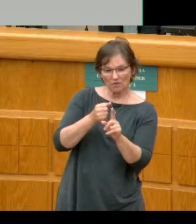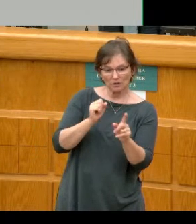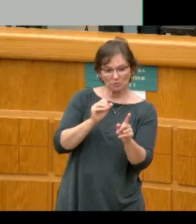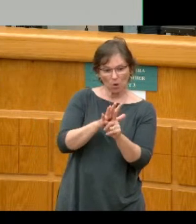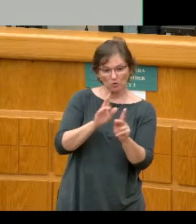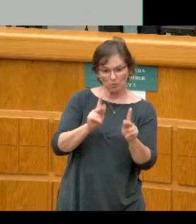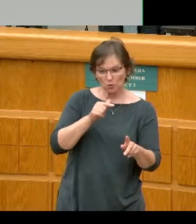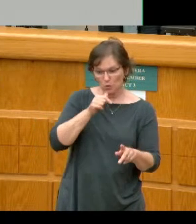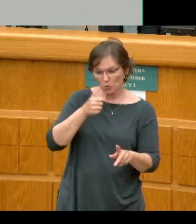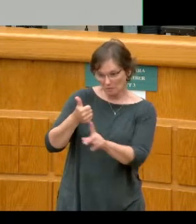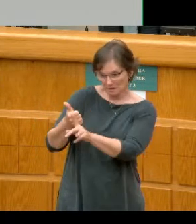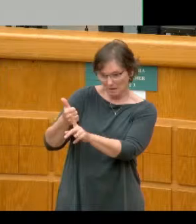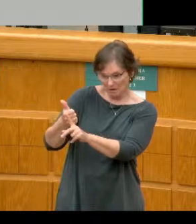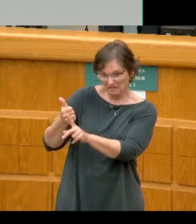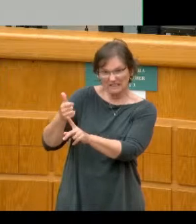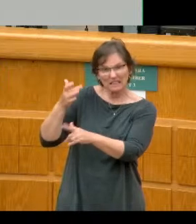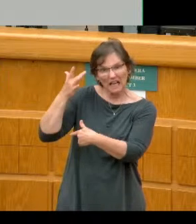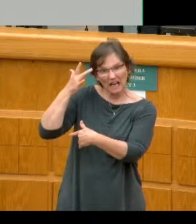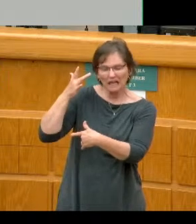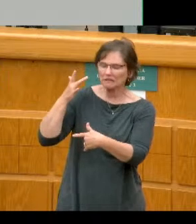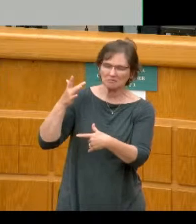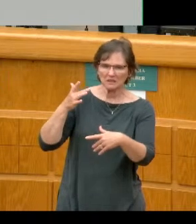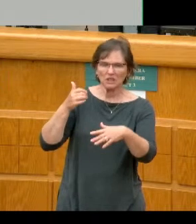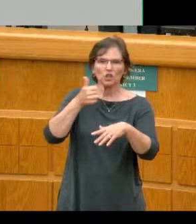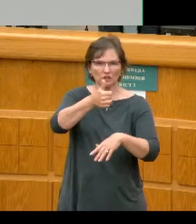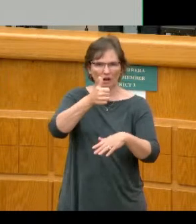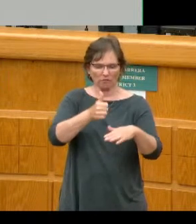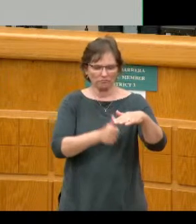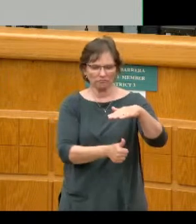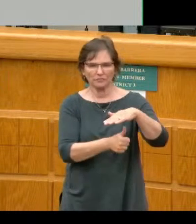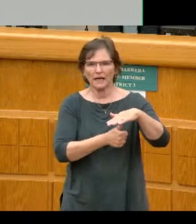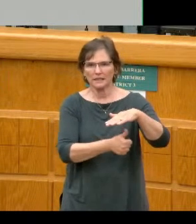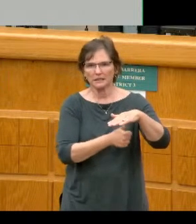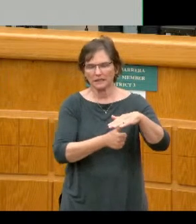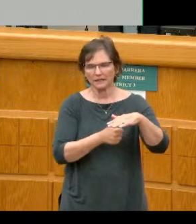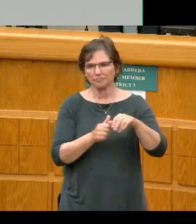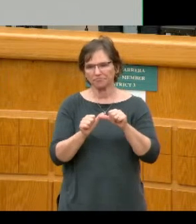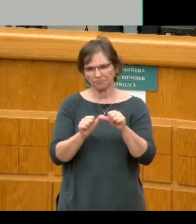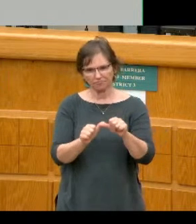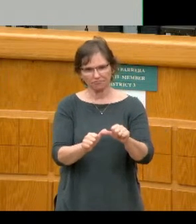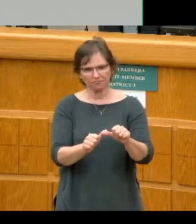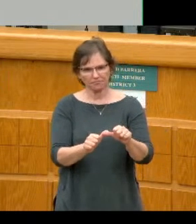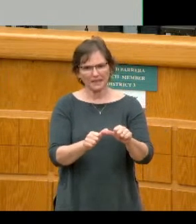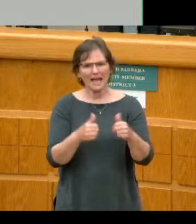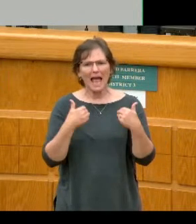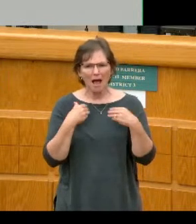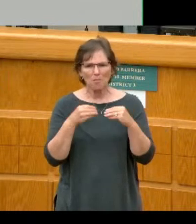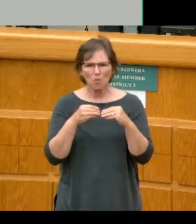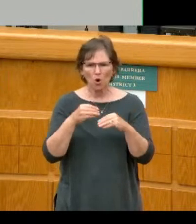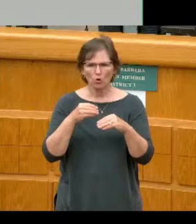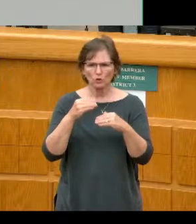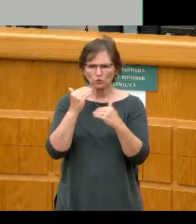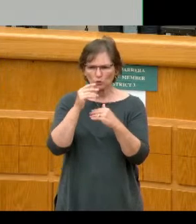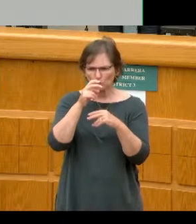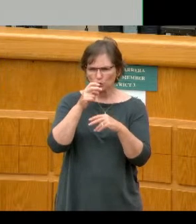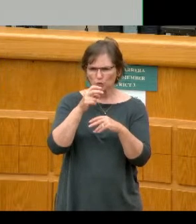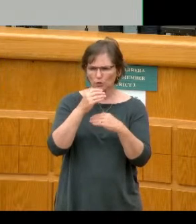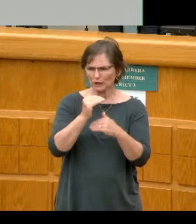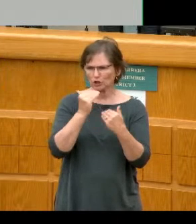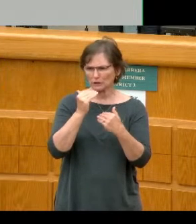There's a variety of interventions that are in place. Stay home if you can, social distance, wear face coverings,